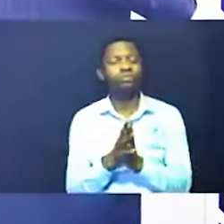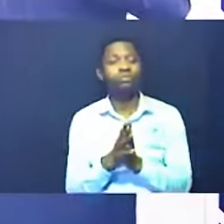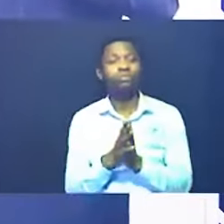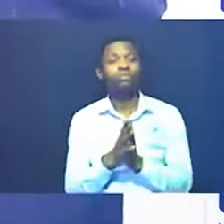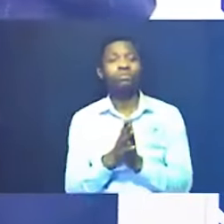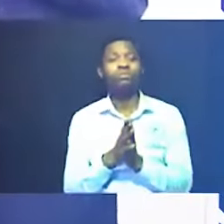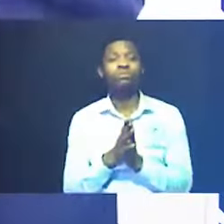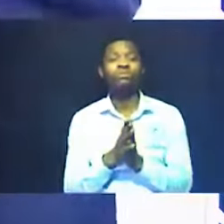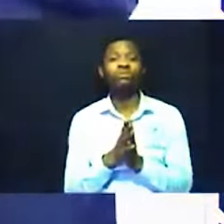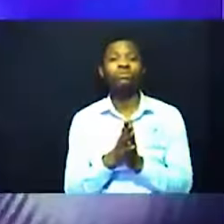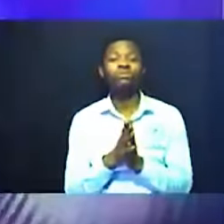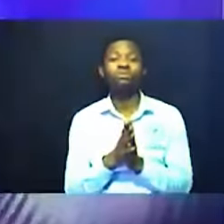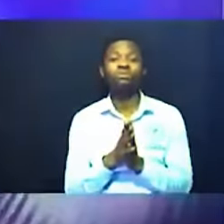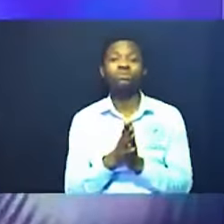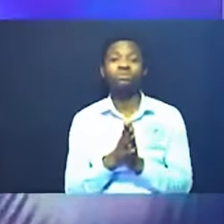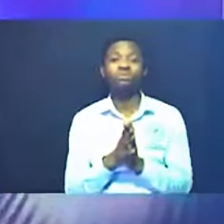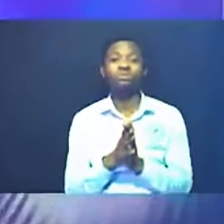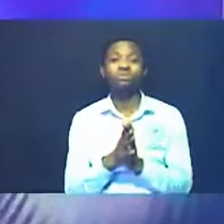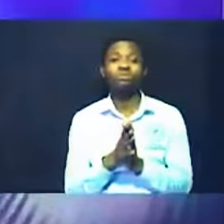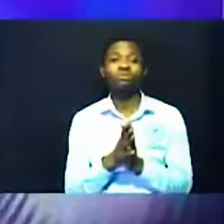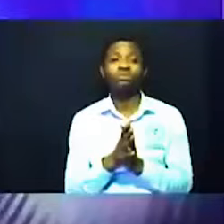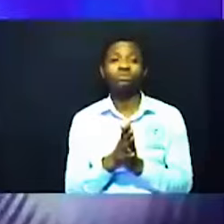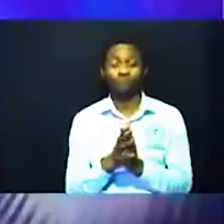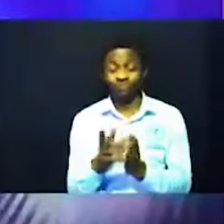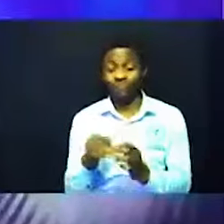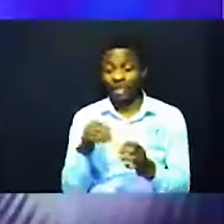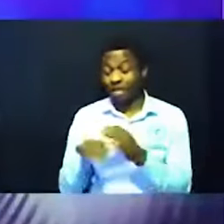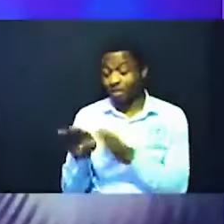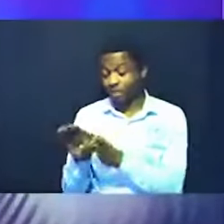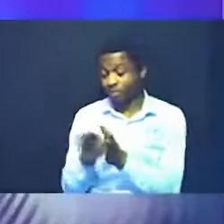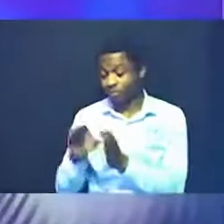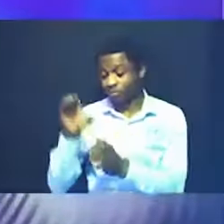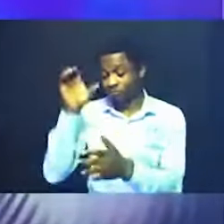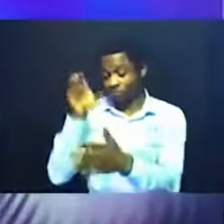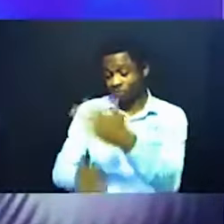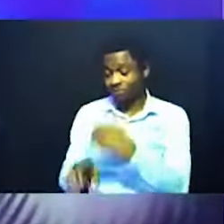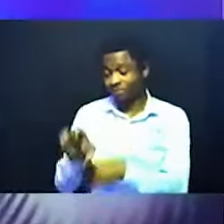discredited now in chapter 6 of 2